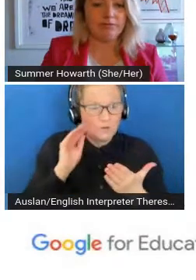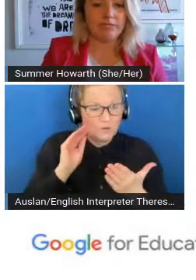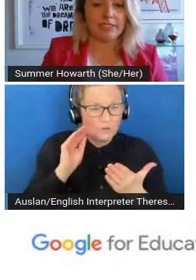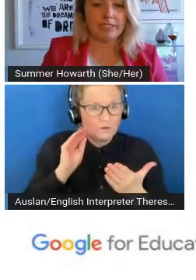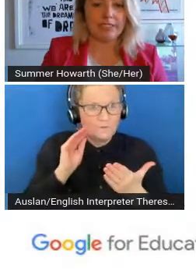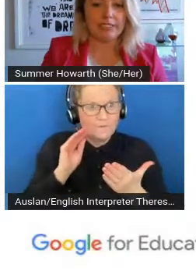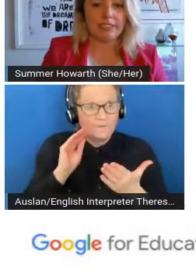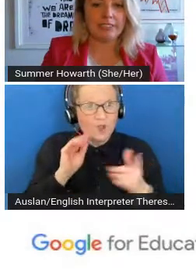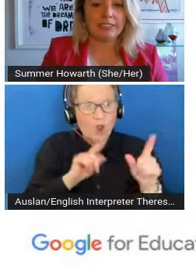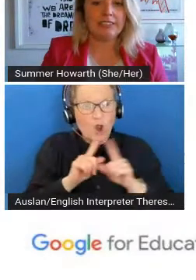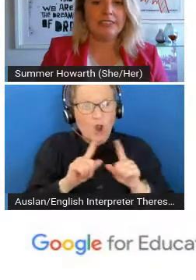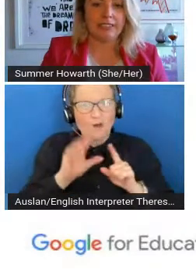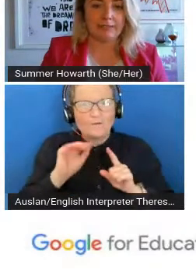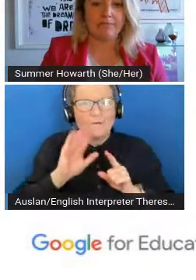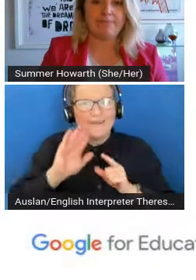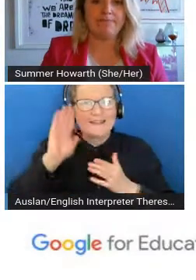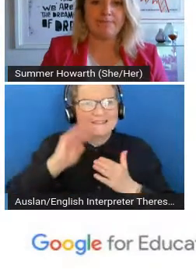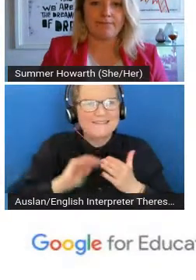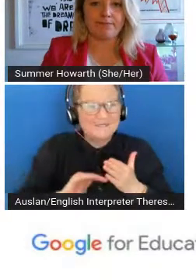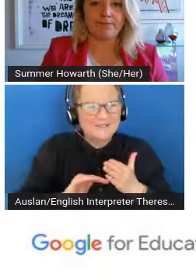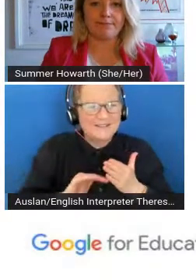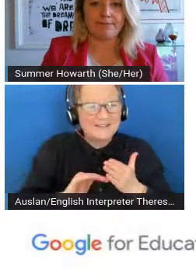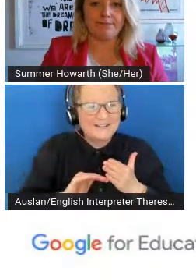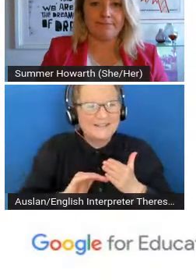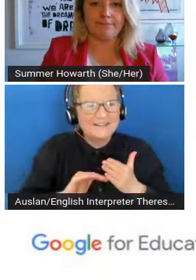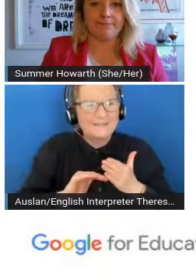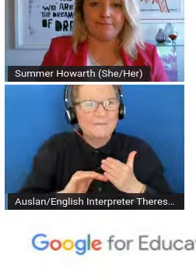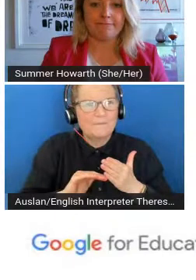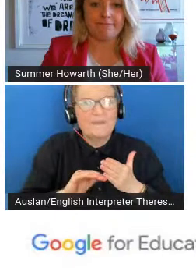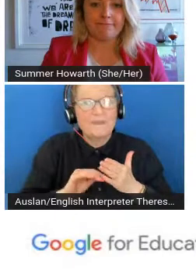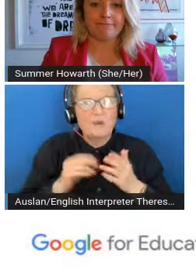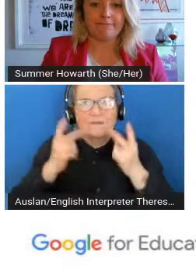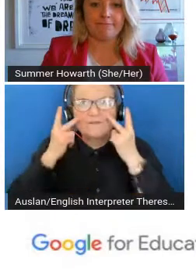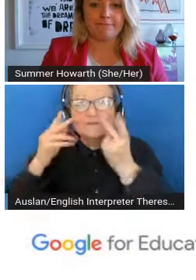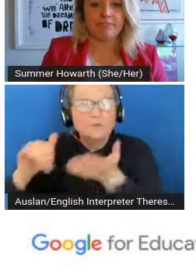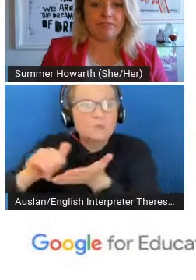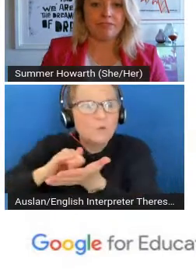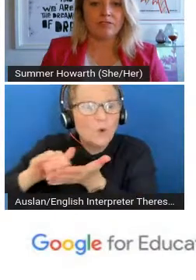that experience, so they don't have to go to New York to